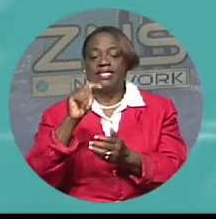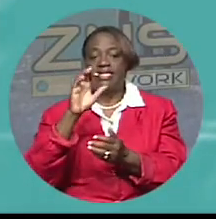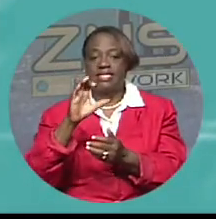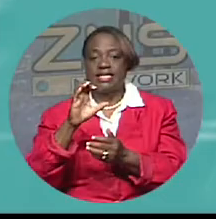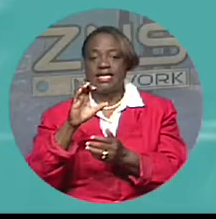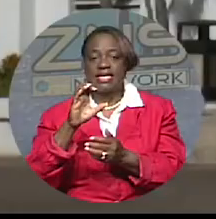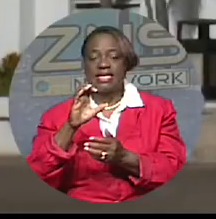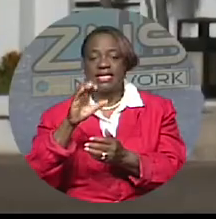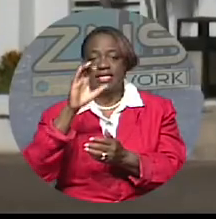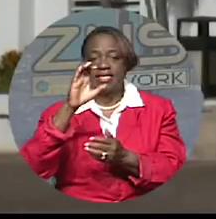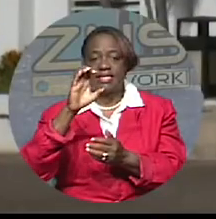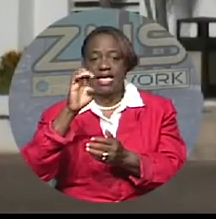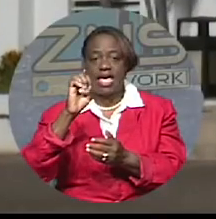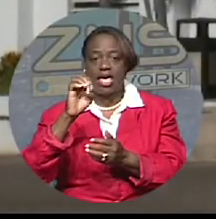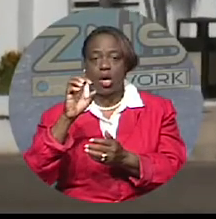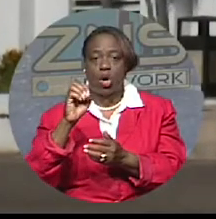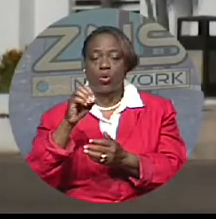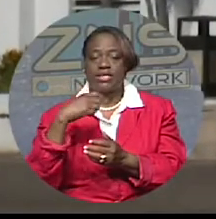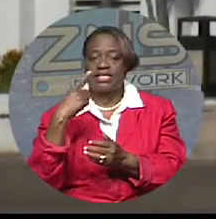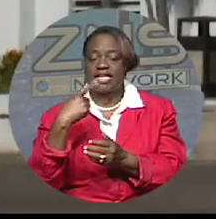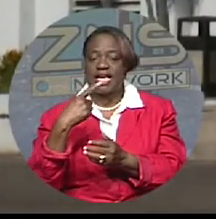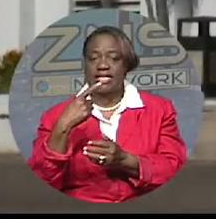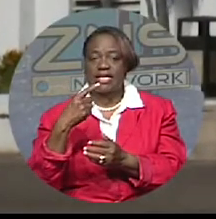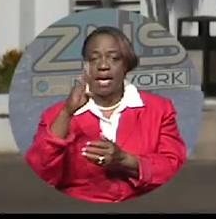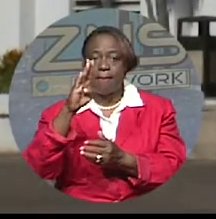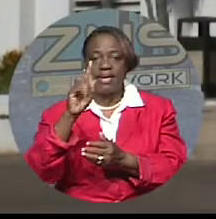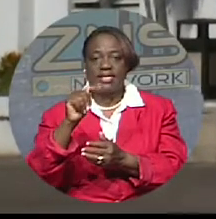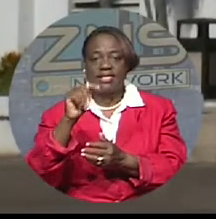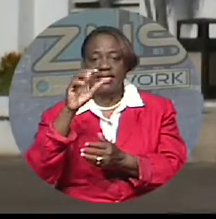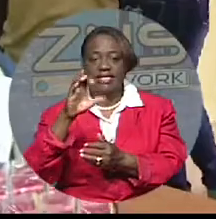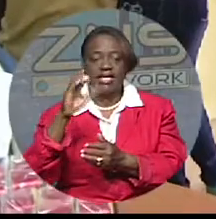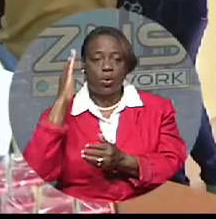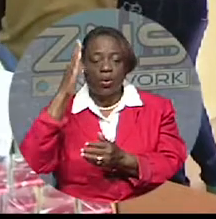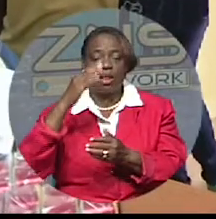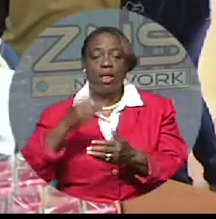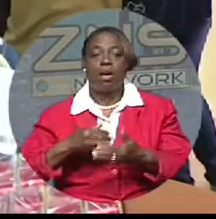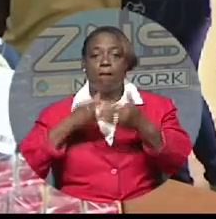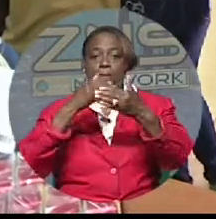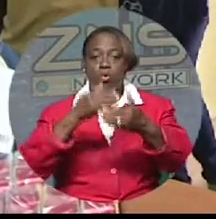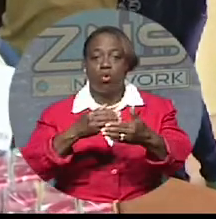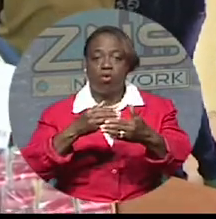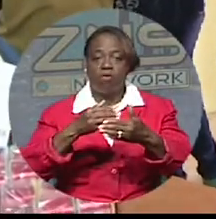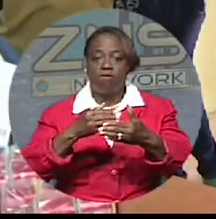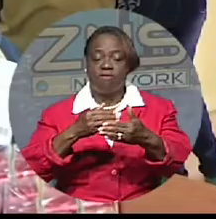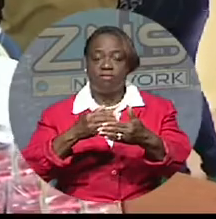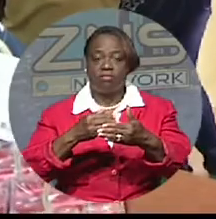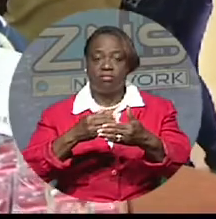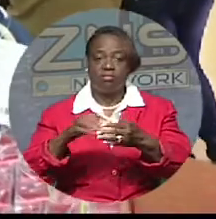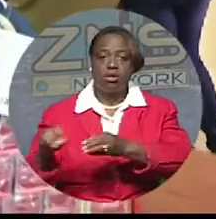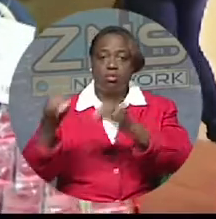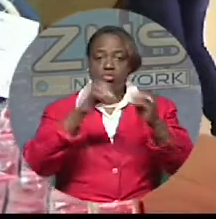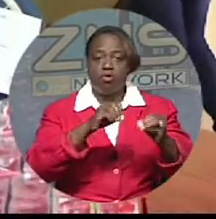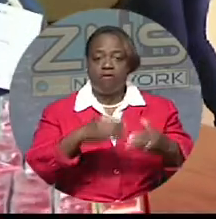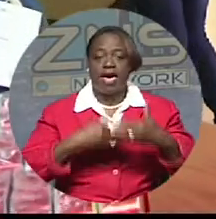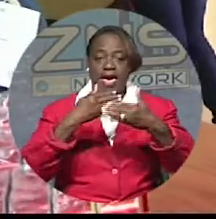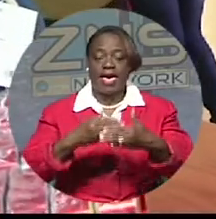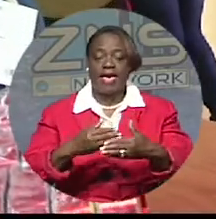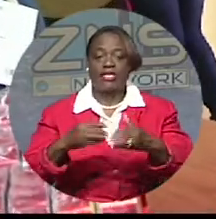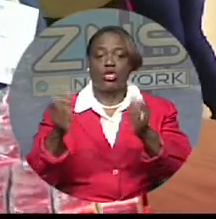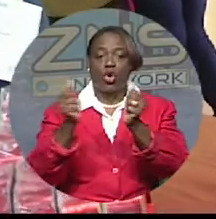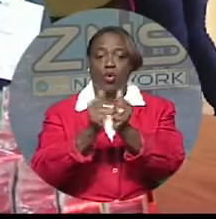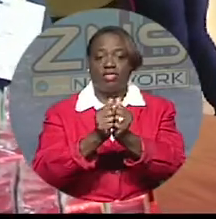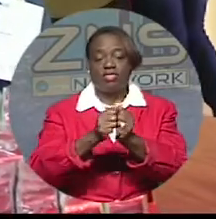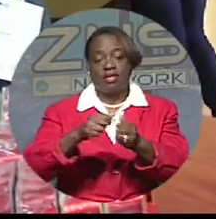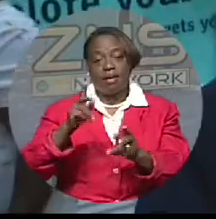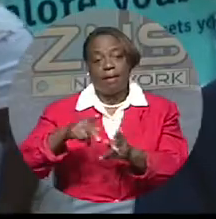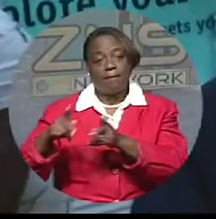the Bahamas telecommunications company will move ahead with strategies to maintain its edge in the market while keeping a strong